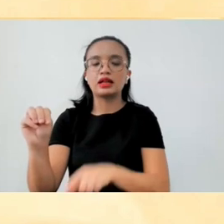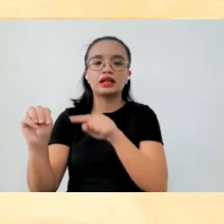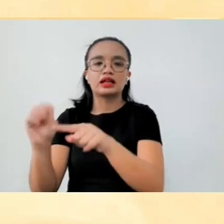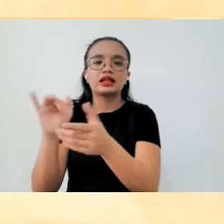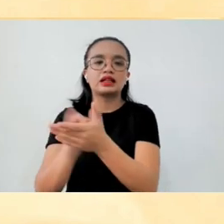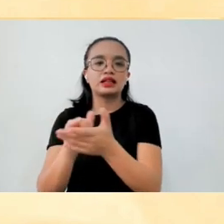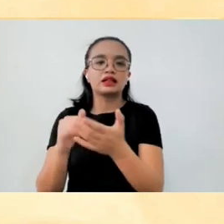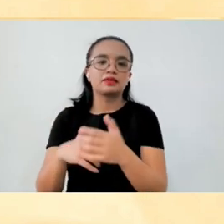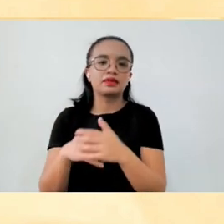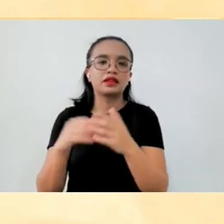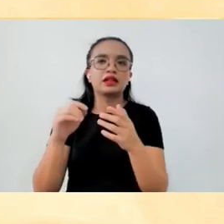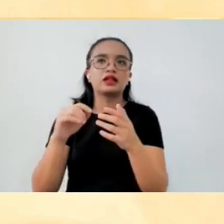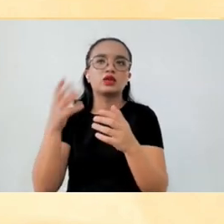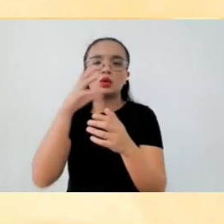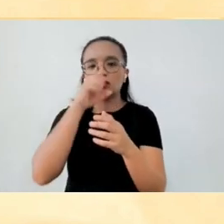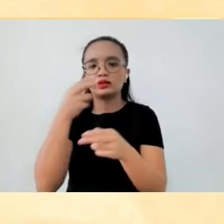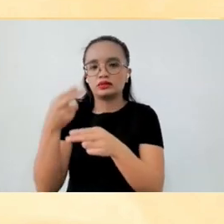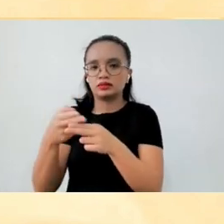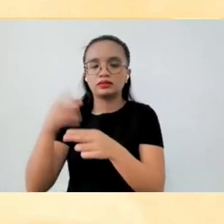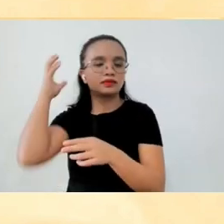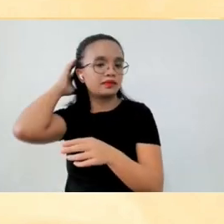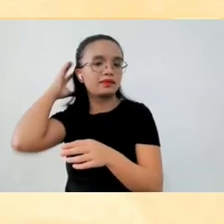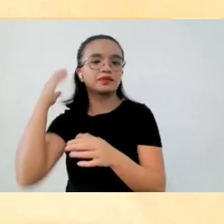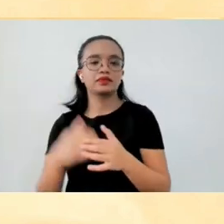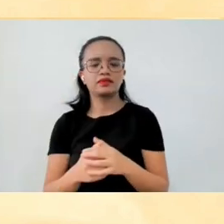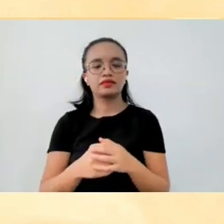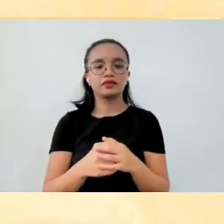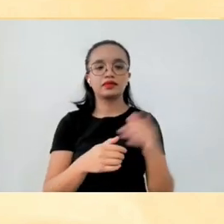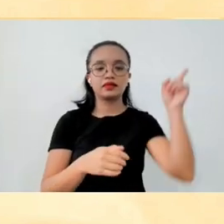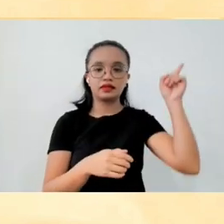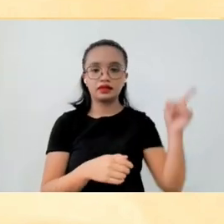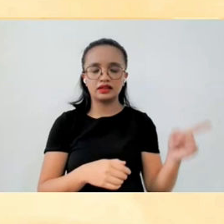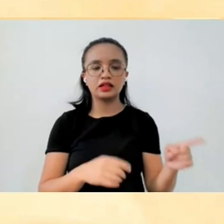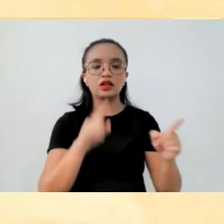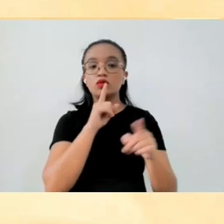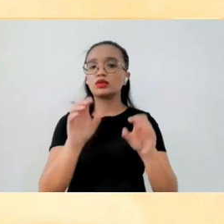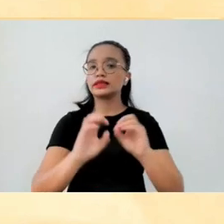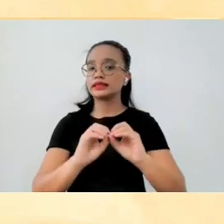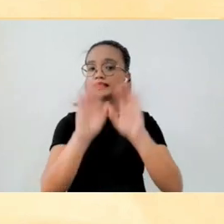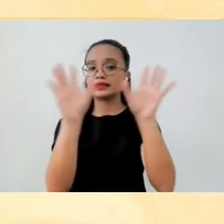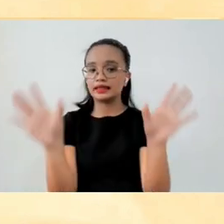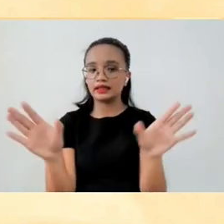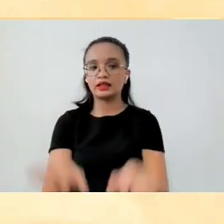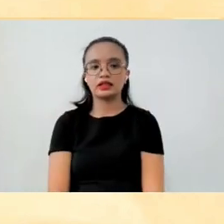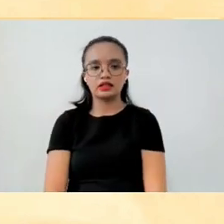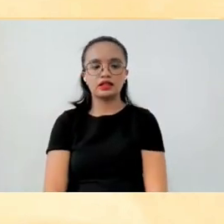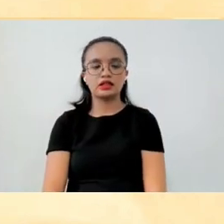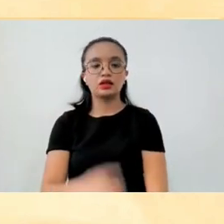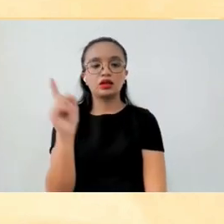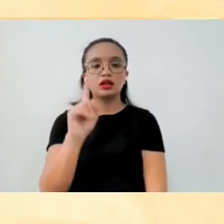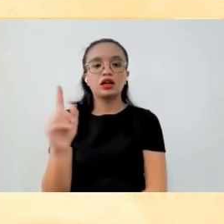in Muslim Mindanao. So from this timeline, it was clear that the dominant conflict